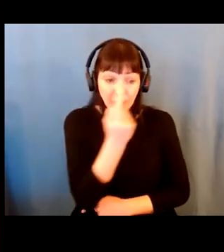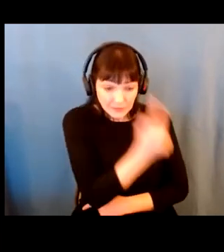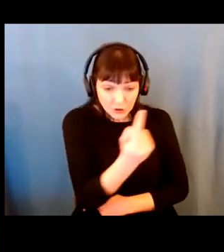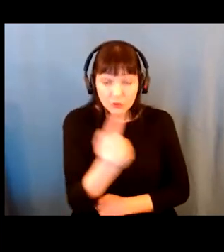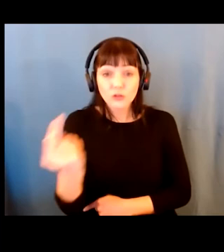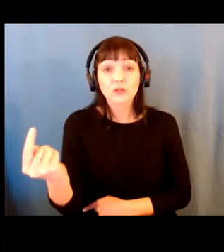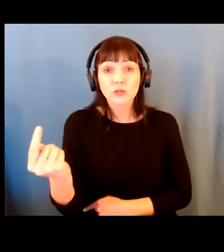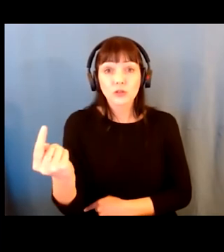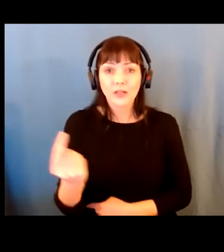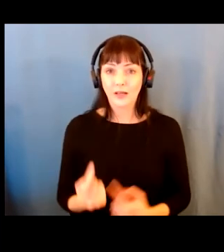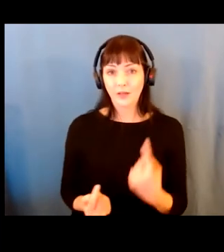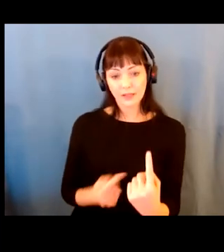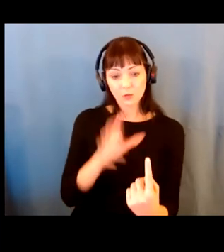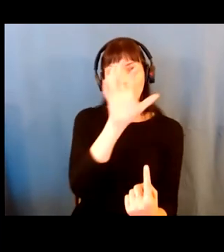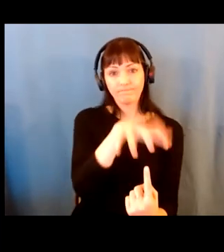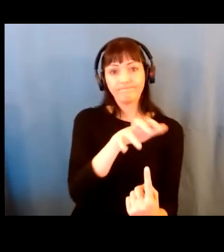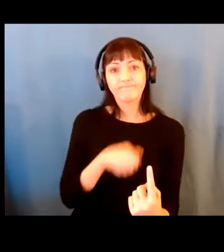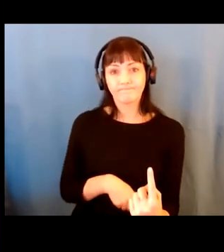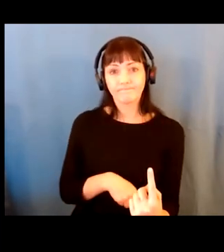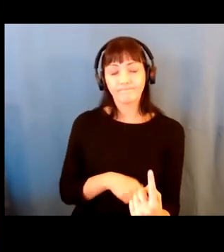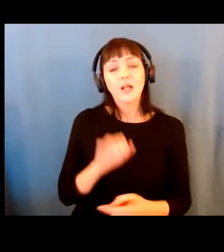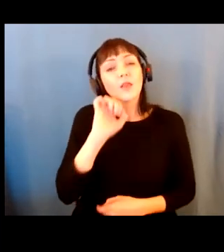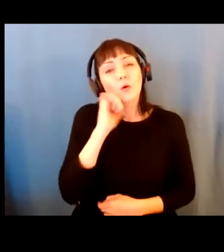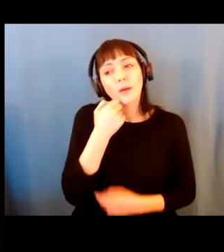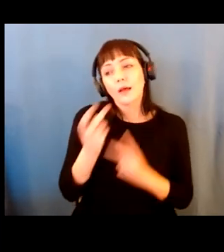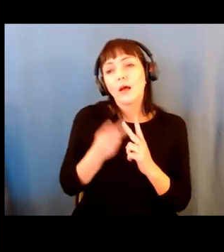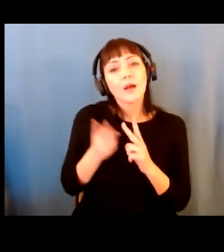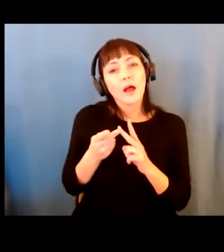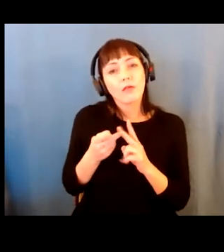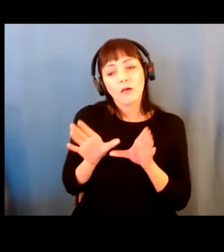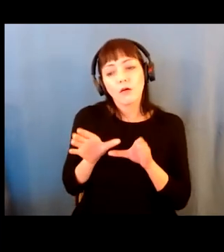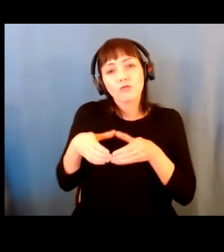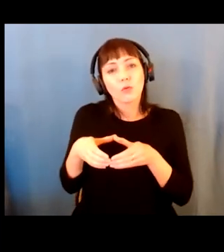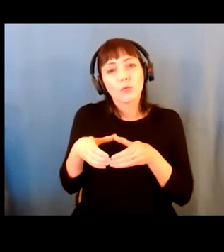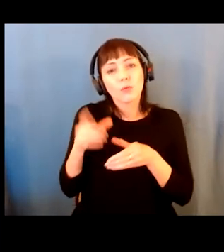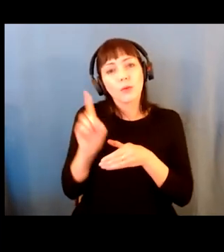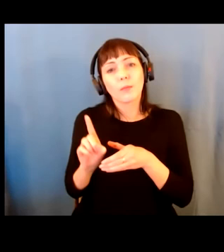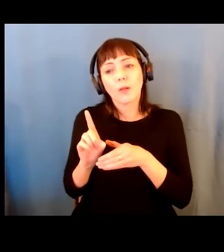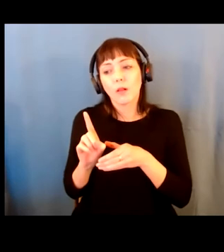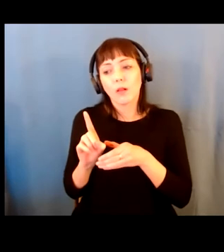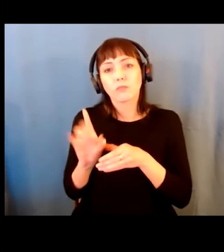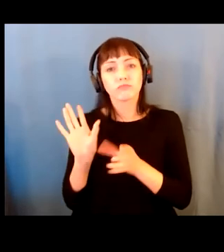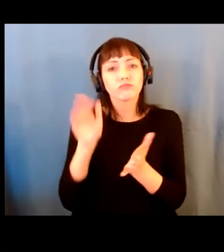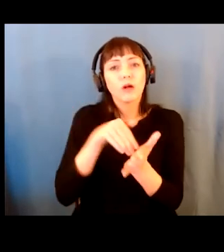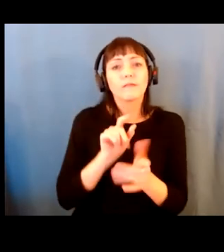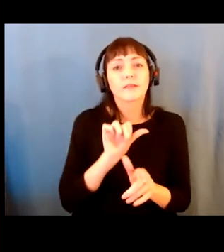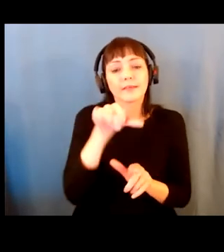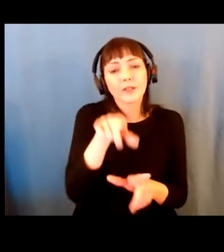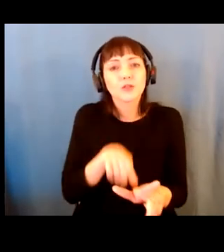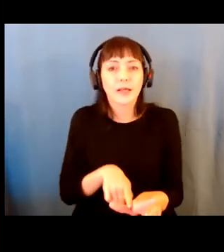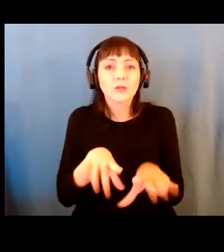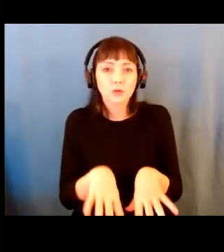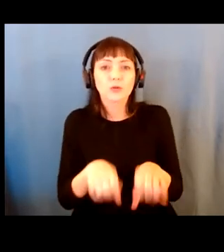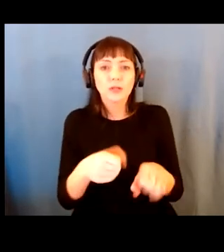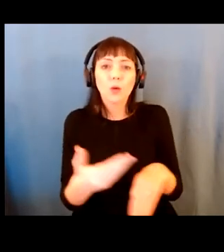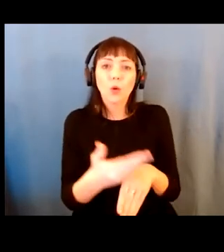one institution. And there's another cohort coming in the next year. But think, you know, and it's great that things are